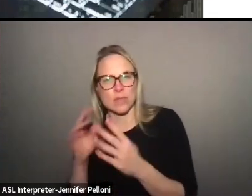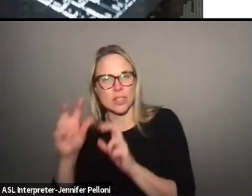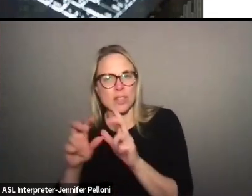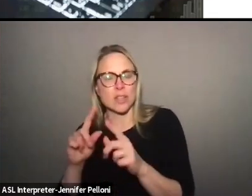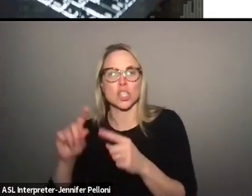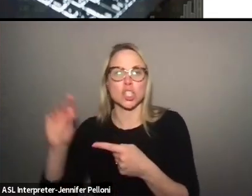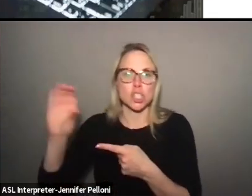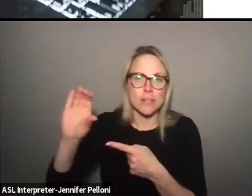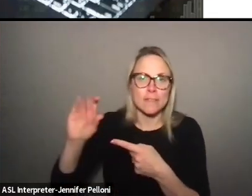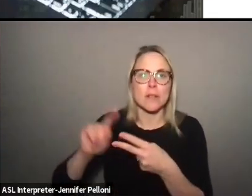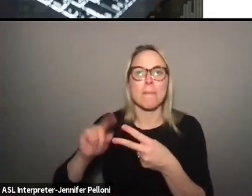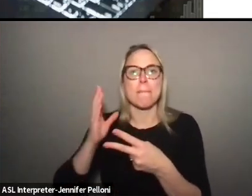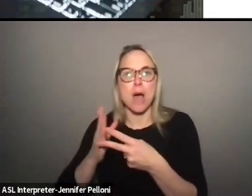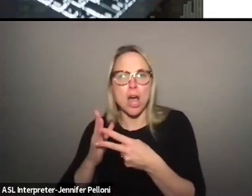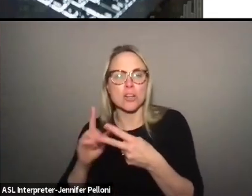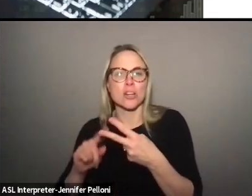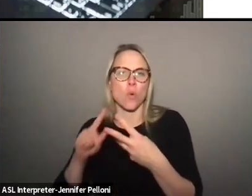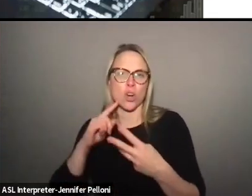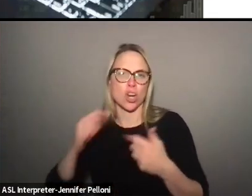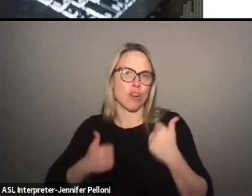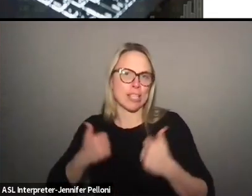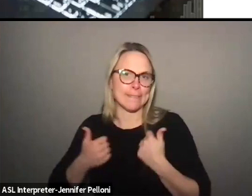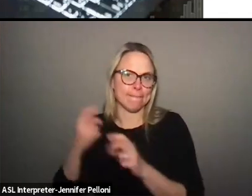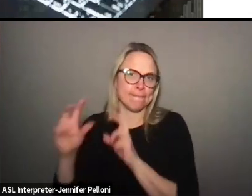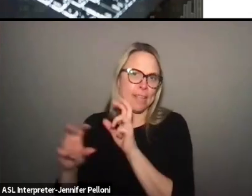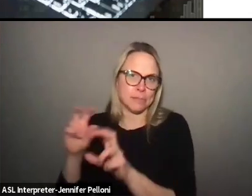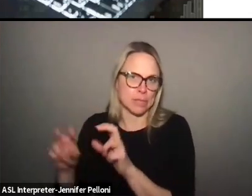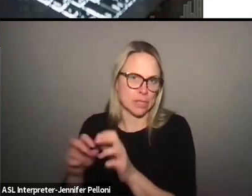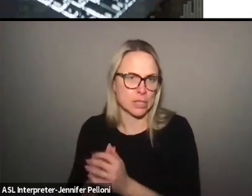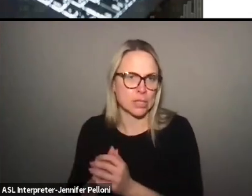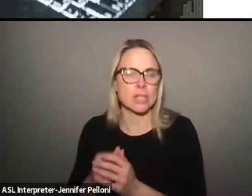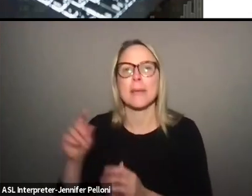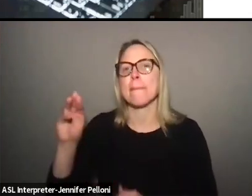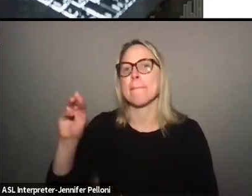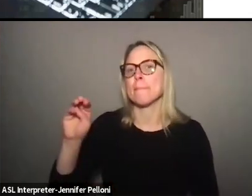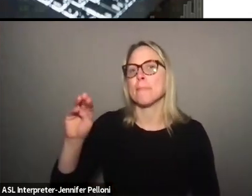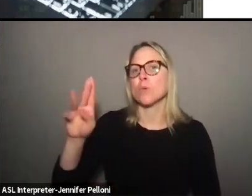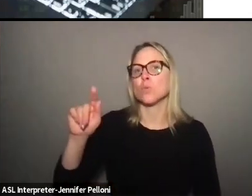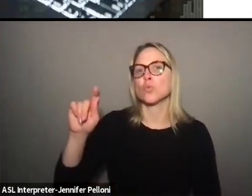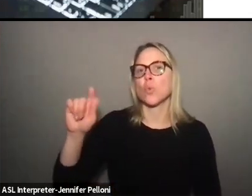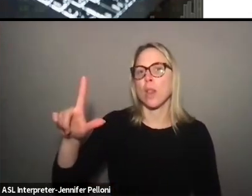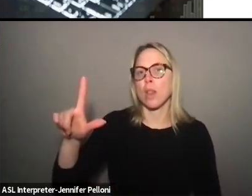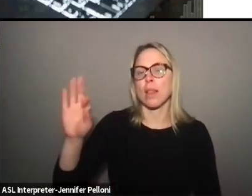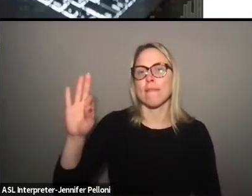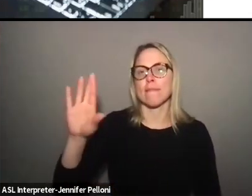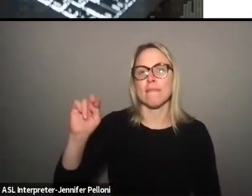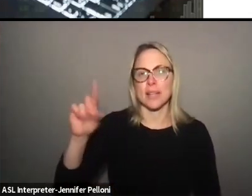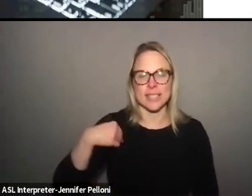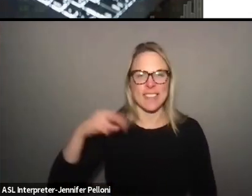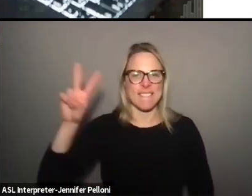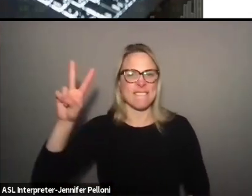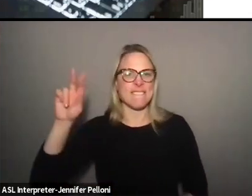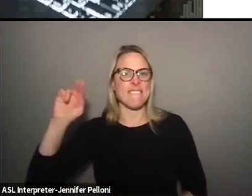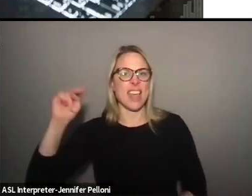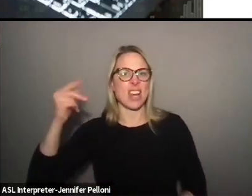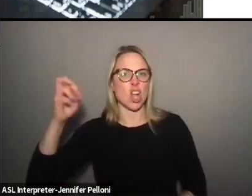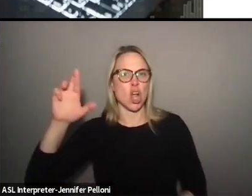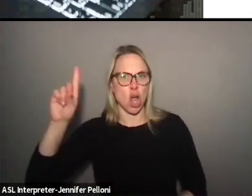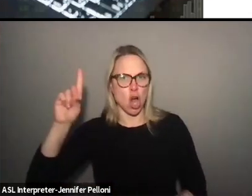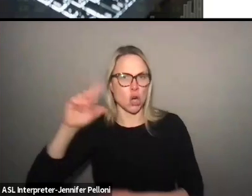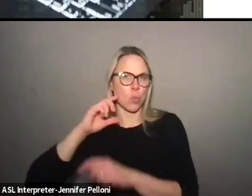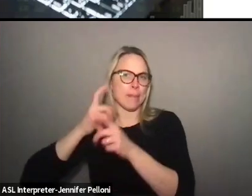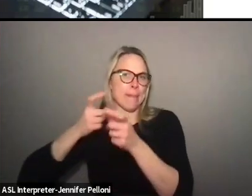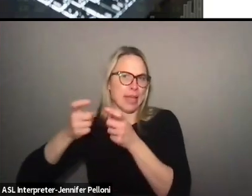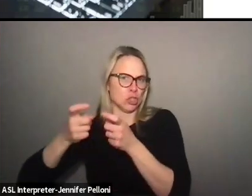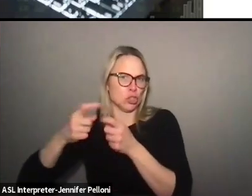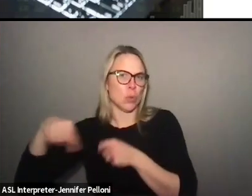conservative, moderate, or aggressive option. These are mutual funds that are managed by Vanguard, and it's just something